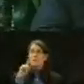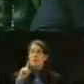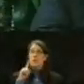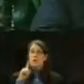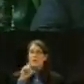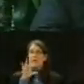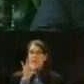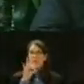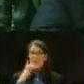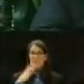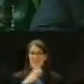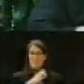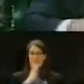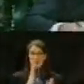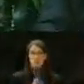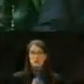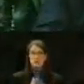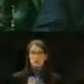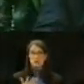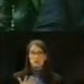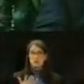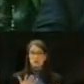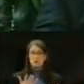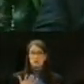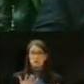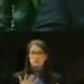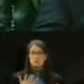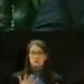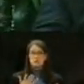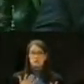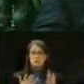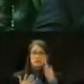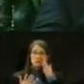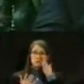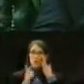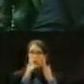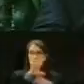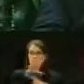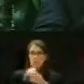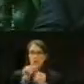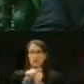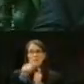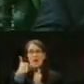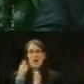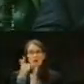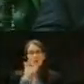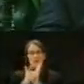other lawsuit, the lawsuit that was filed on January 31, they are